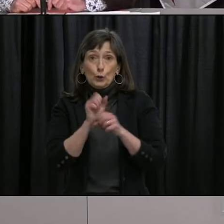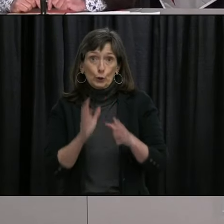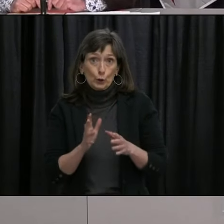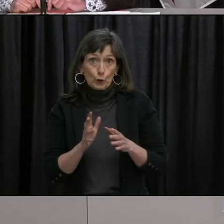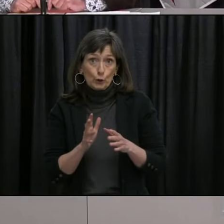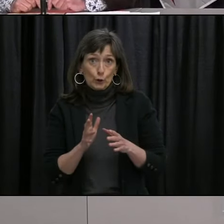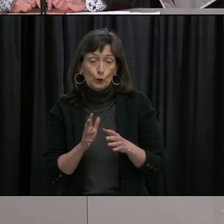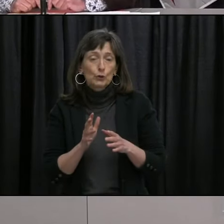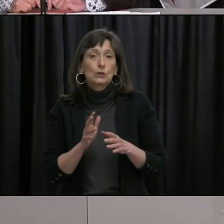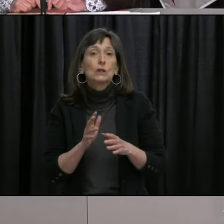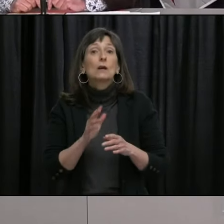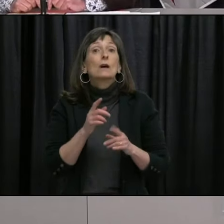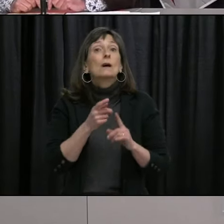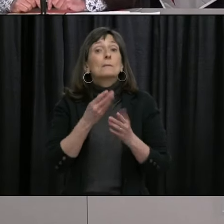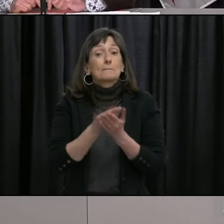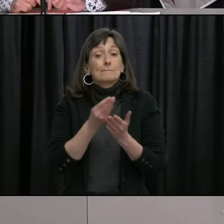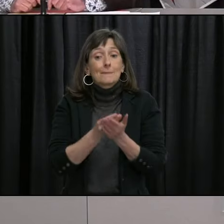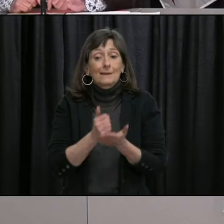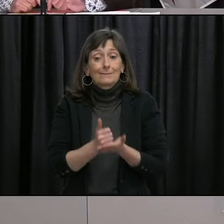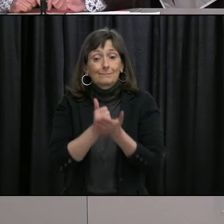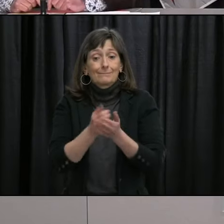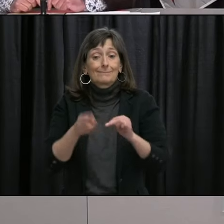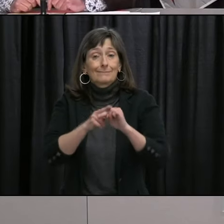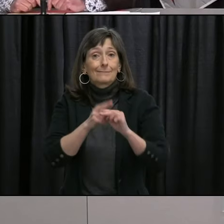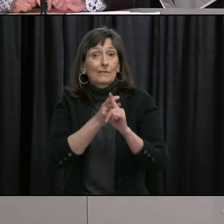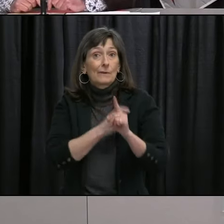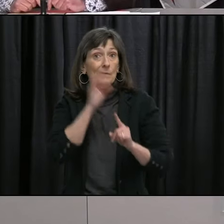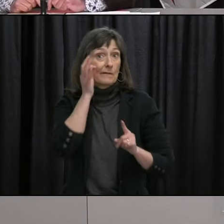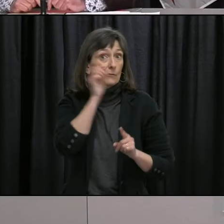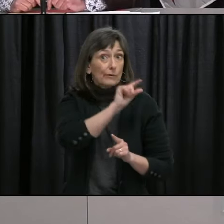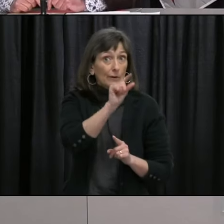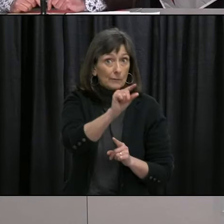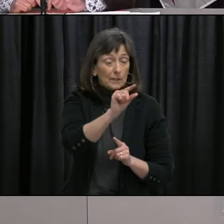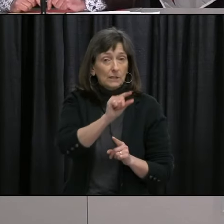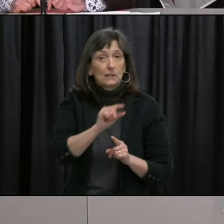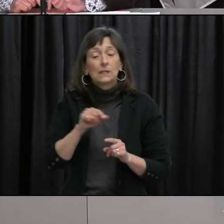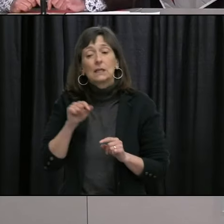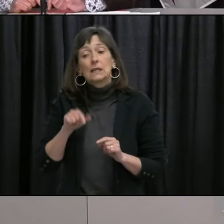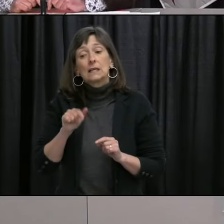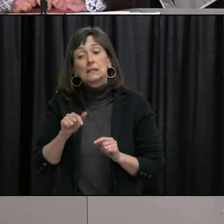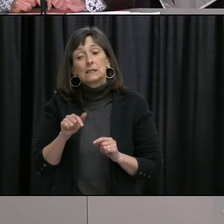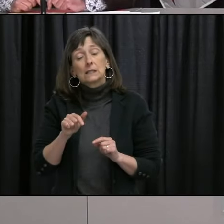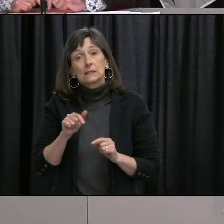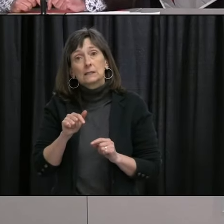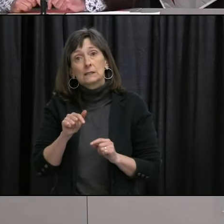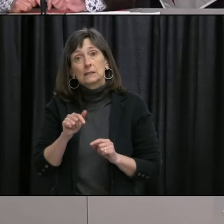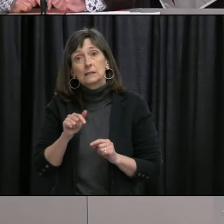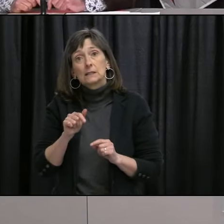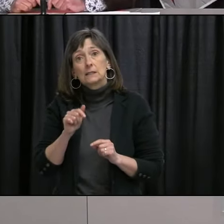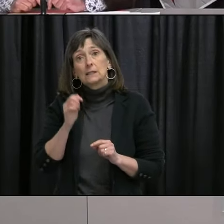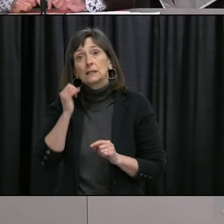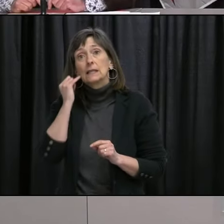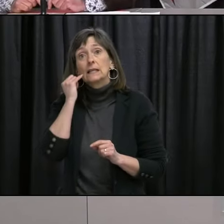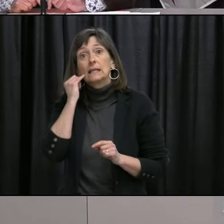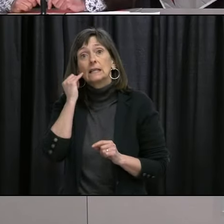for essential workers, will that help people who have been left out of significant income because they can't work outside a care home like